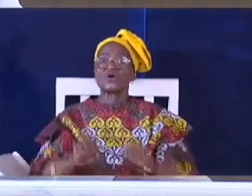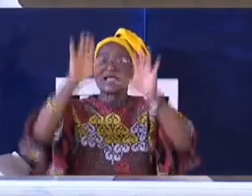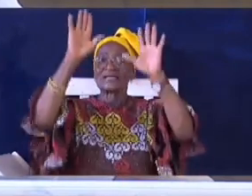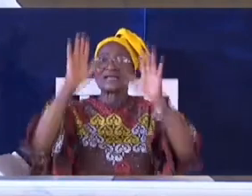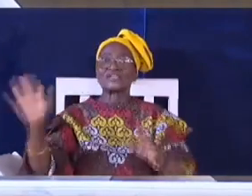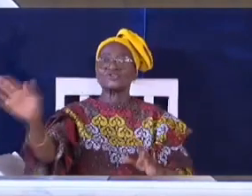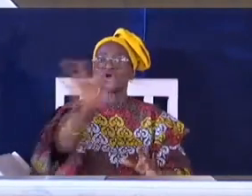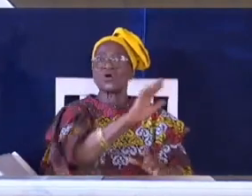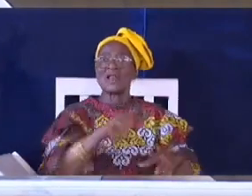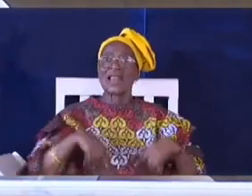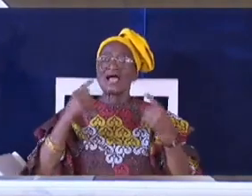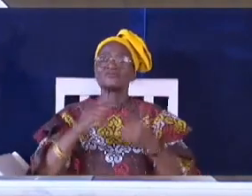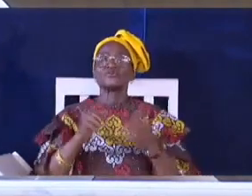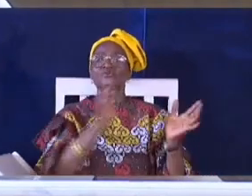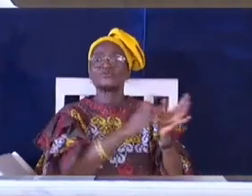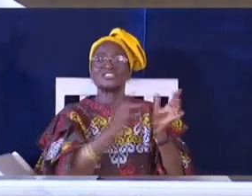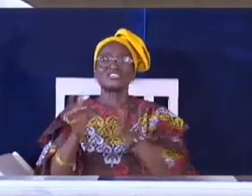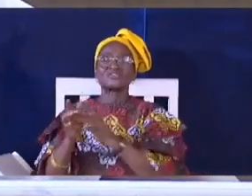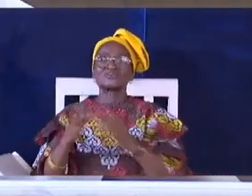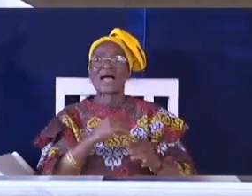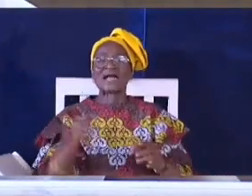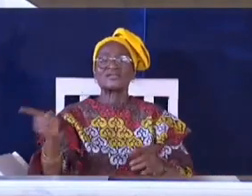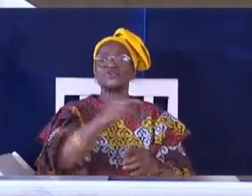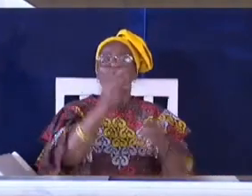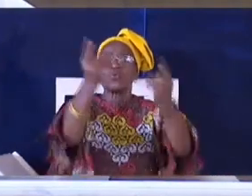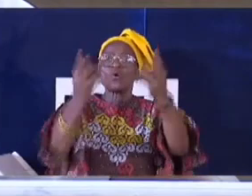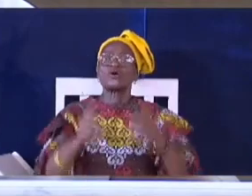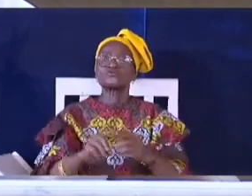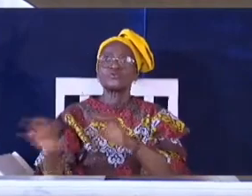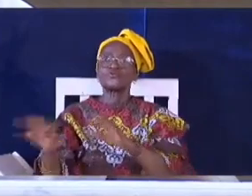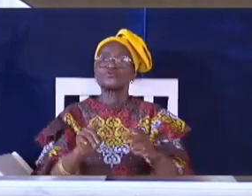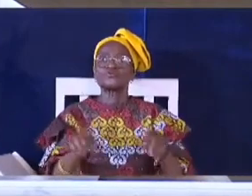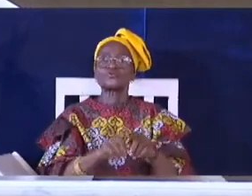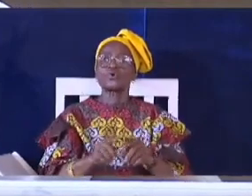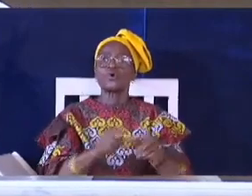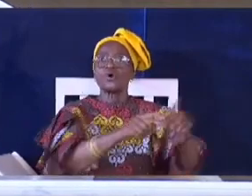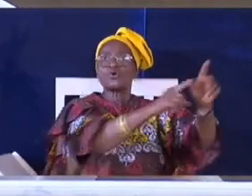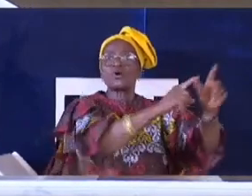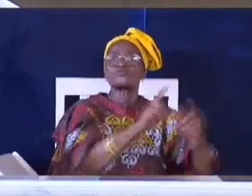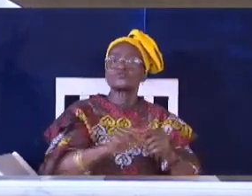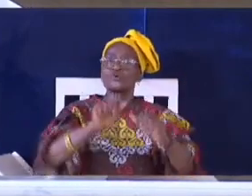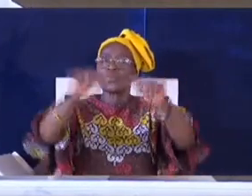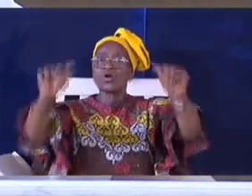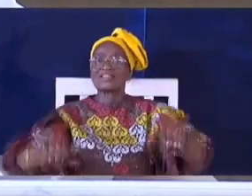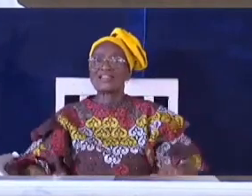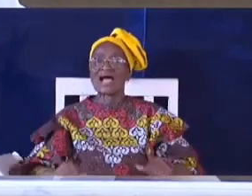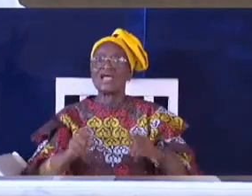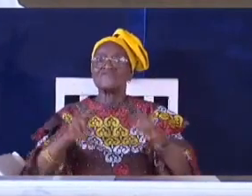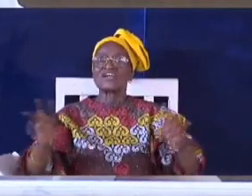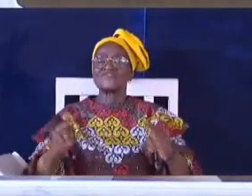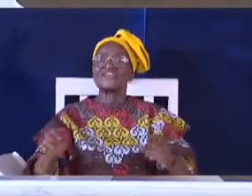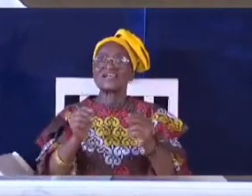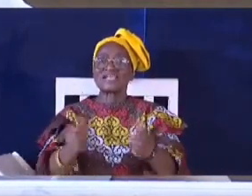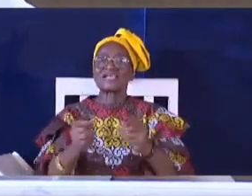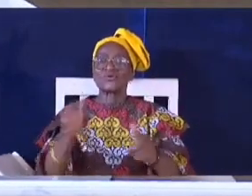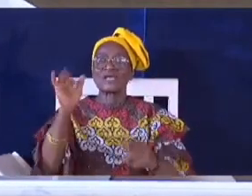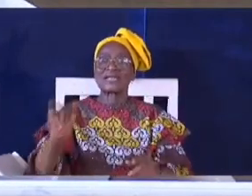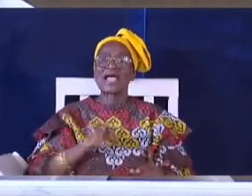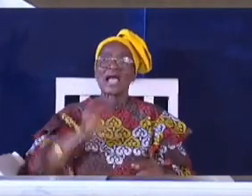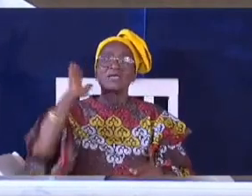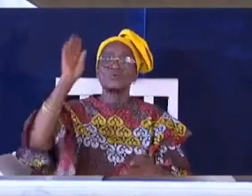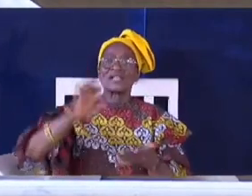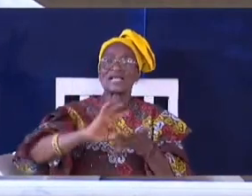so, please run to the altar very, very quickly. I'm going to count